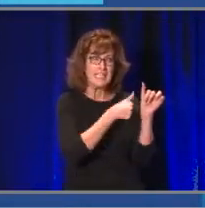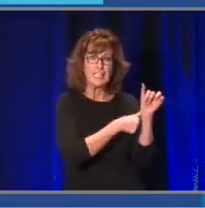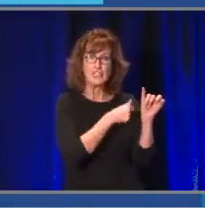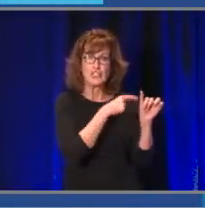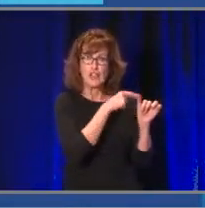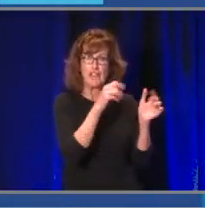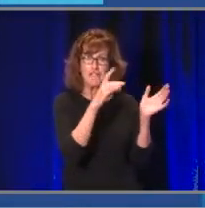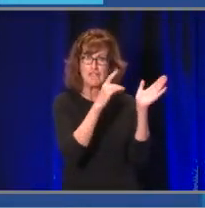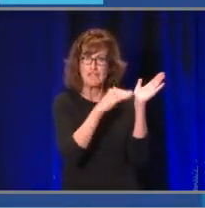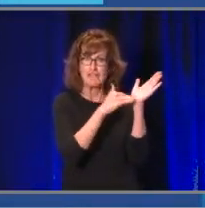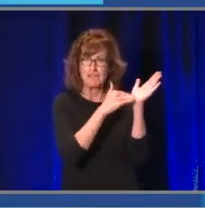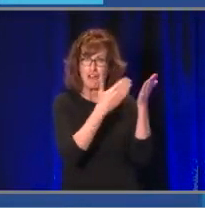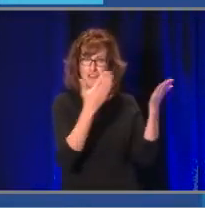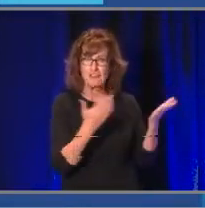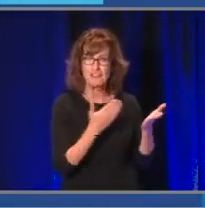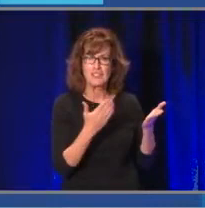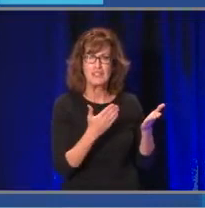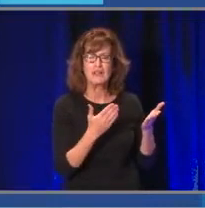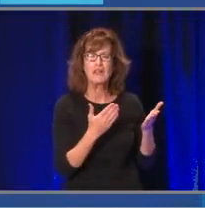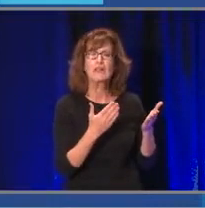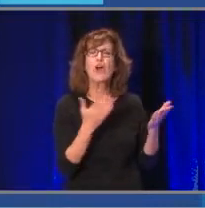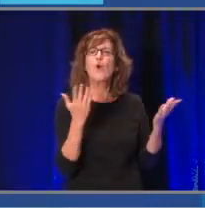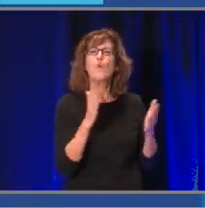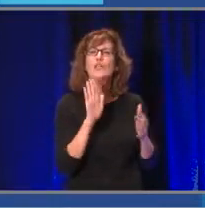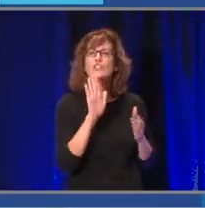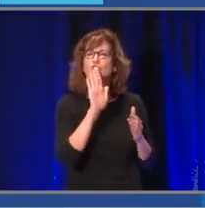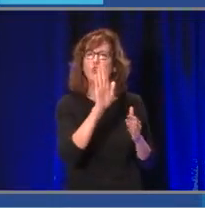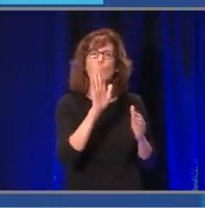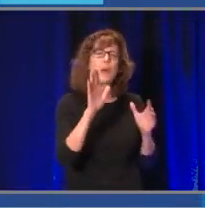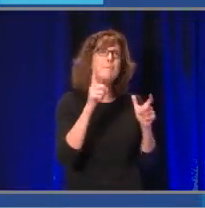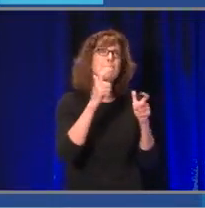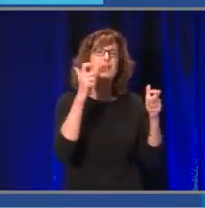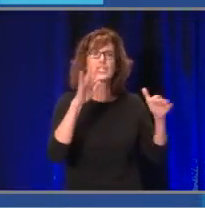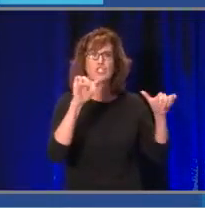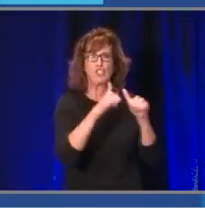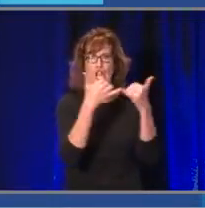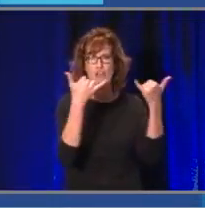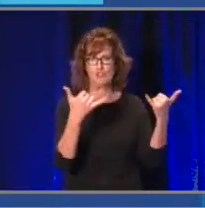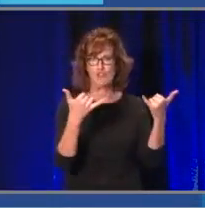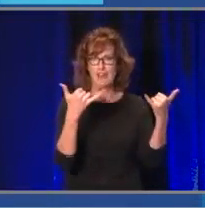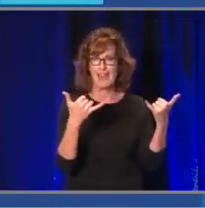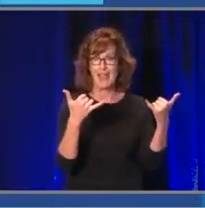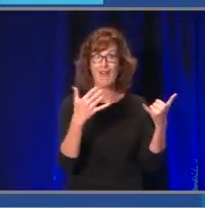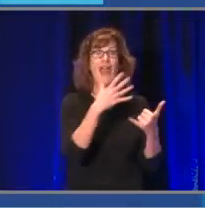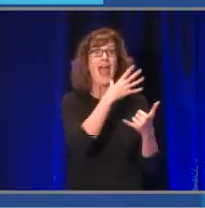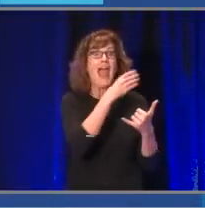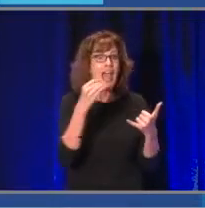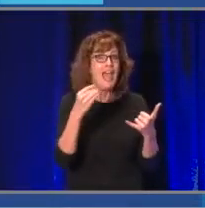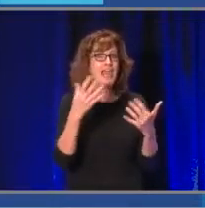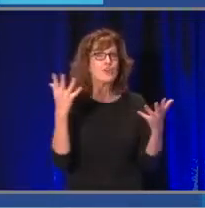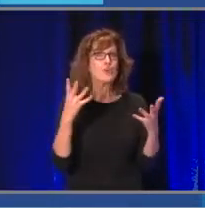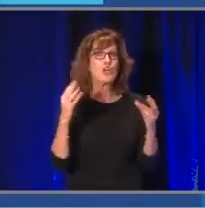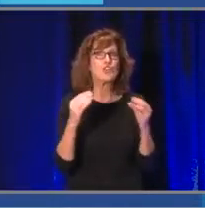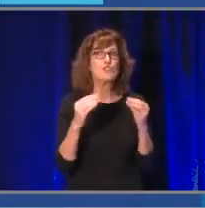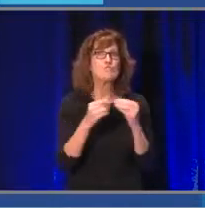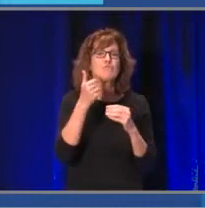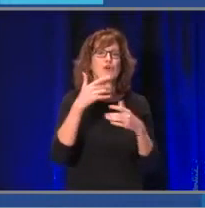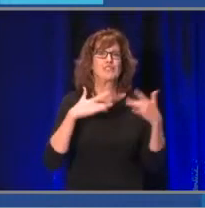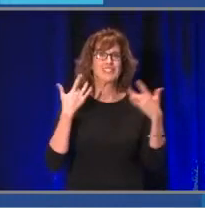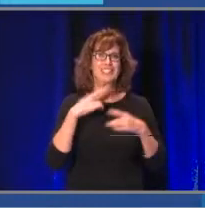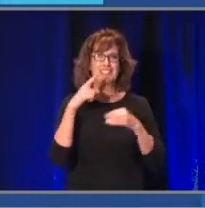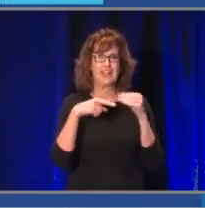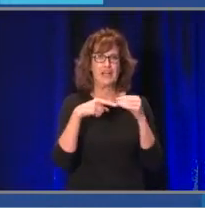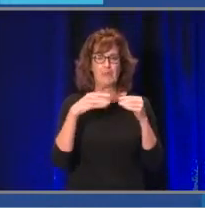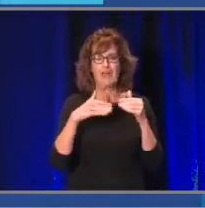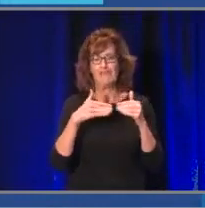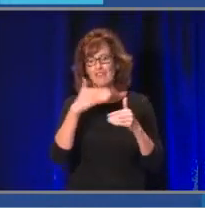here, what is their biggest challenge right now, and what are they most excited about over the next year?